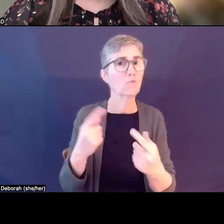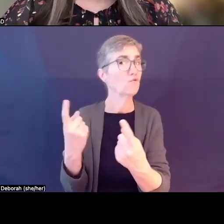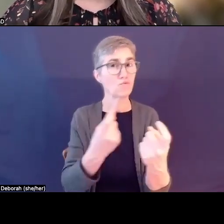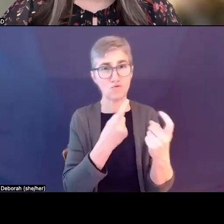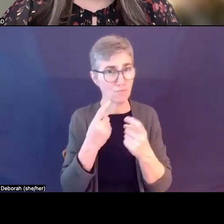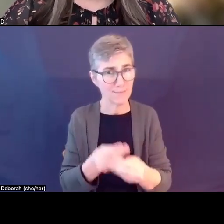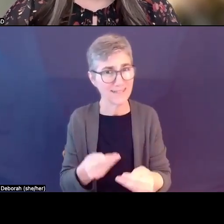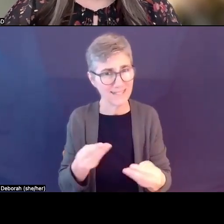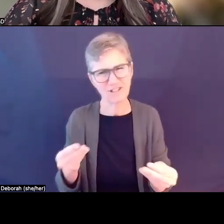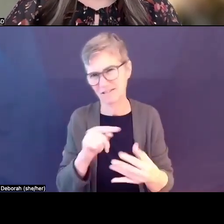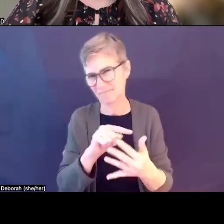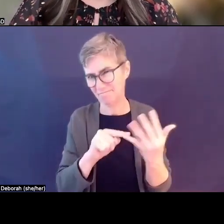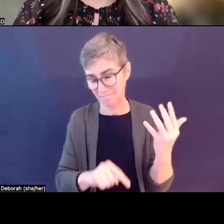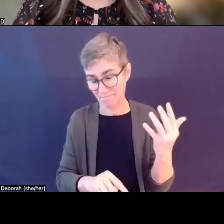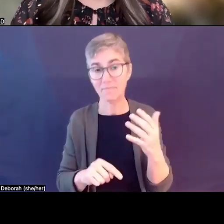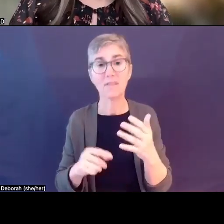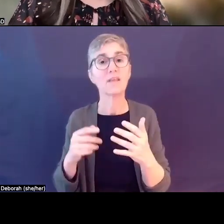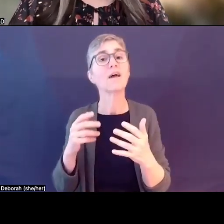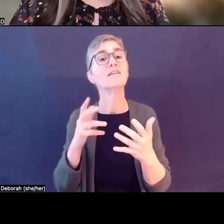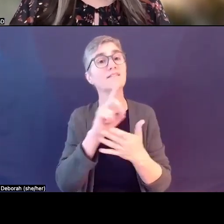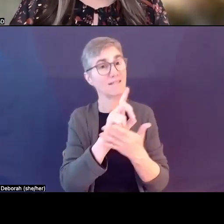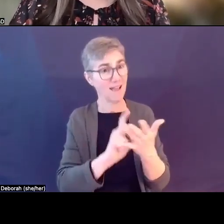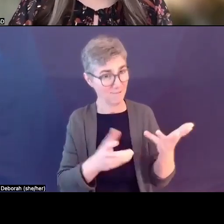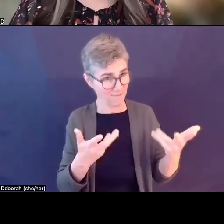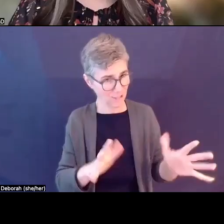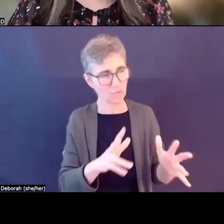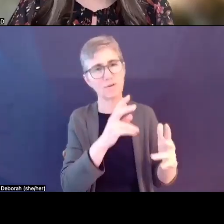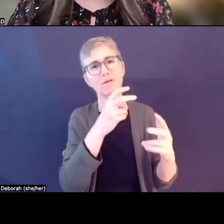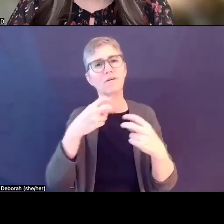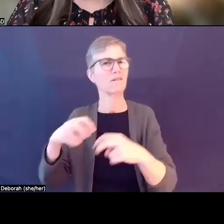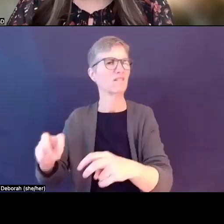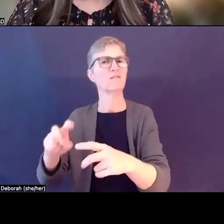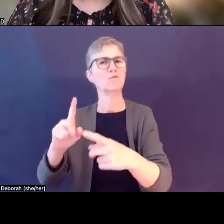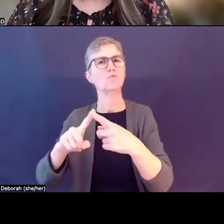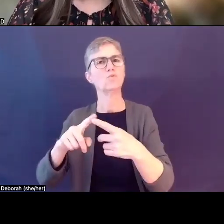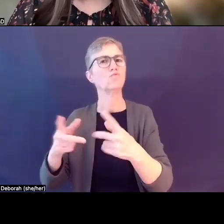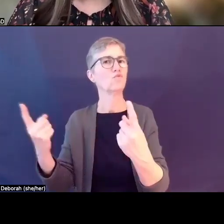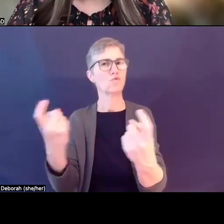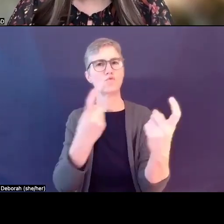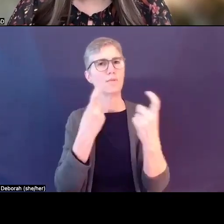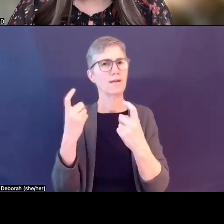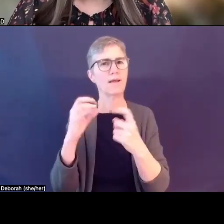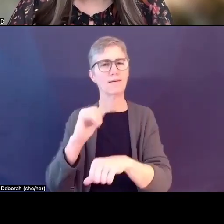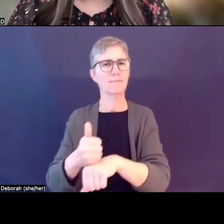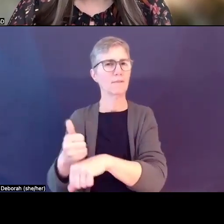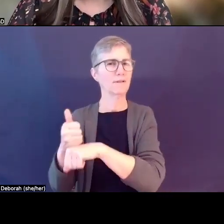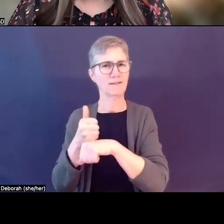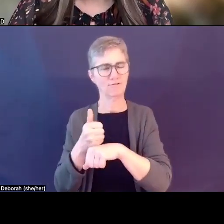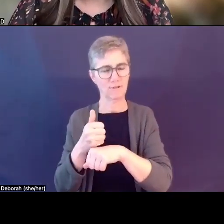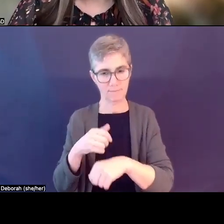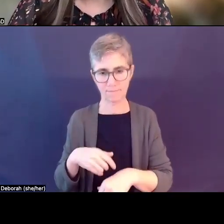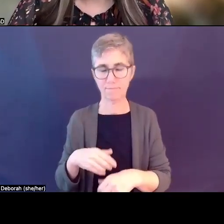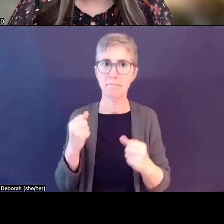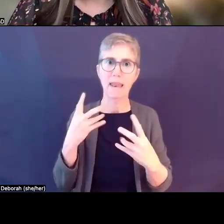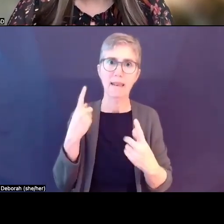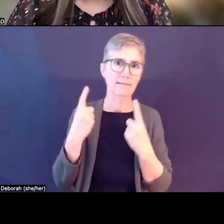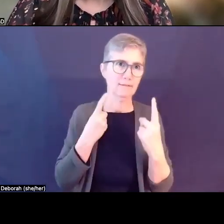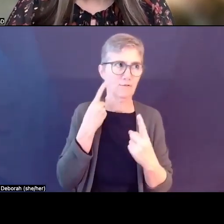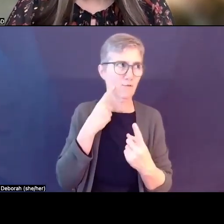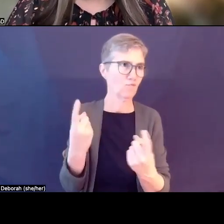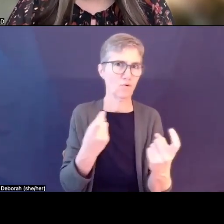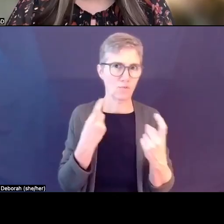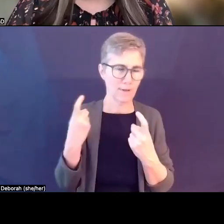After designing these materials, we moved into recruitment and implementation. There were a lot of considerations in preparing for